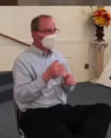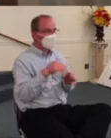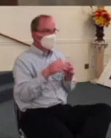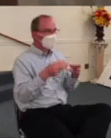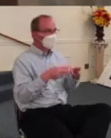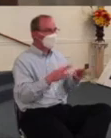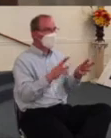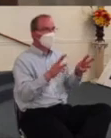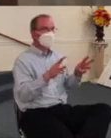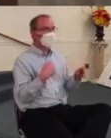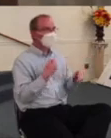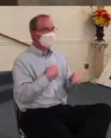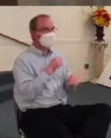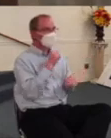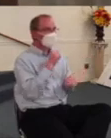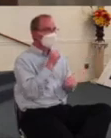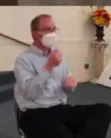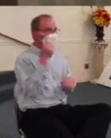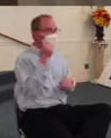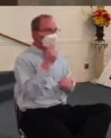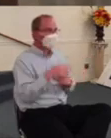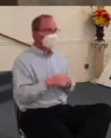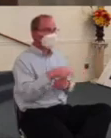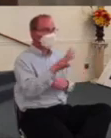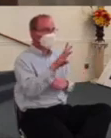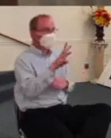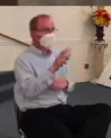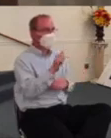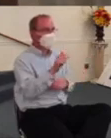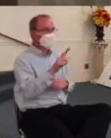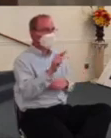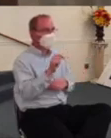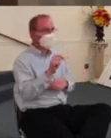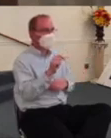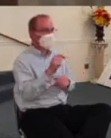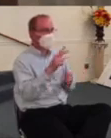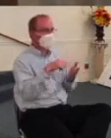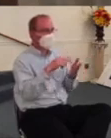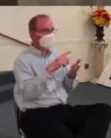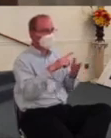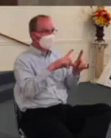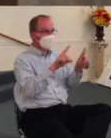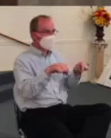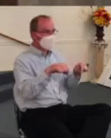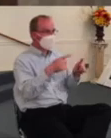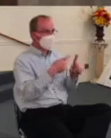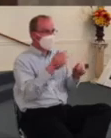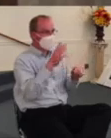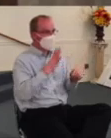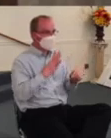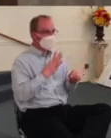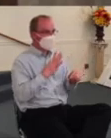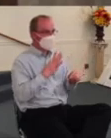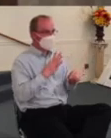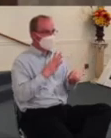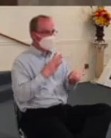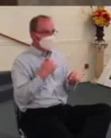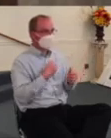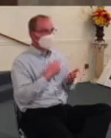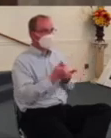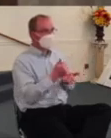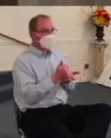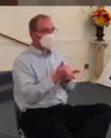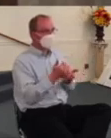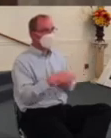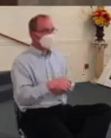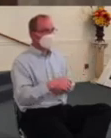Walt read a card a few moments ago from a lady that had been helped with a funeral, with